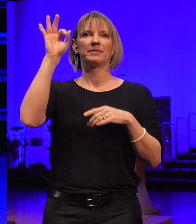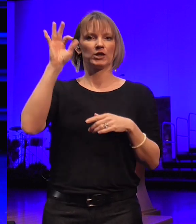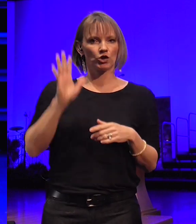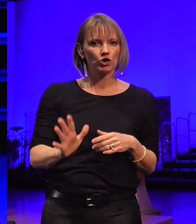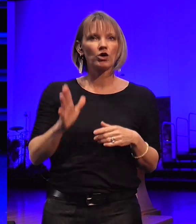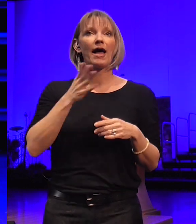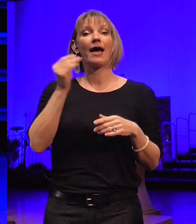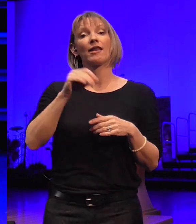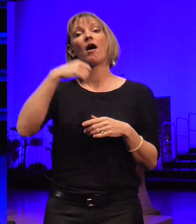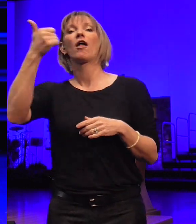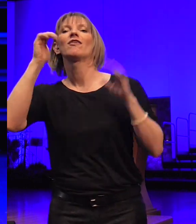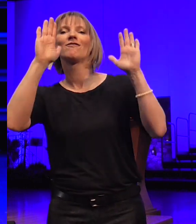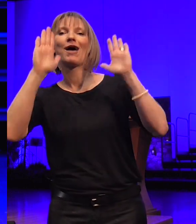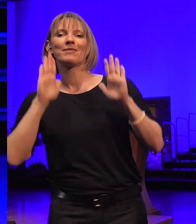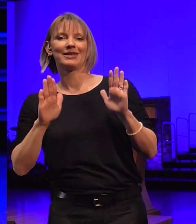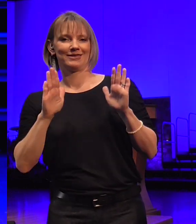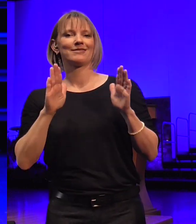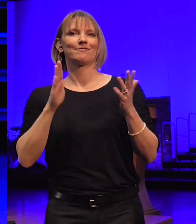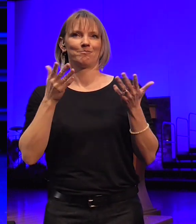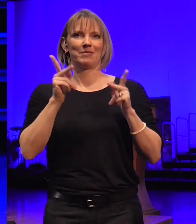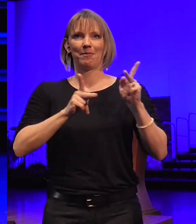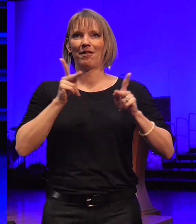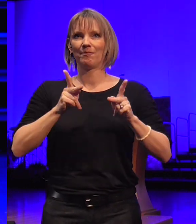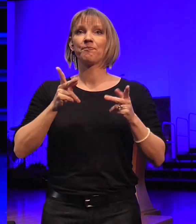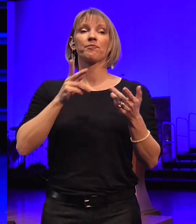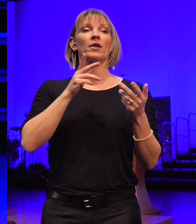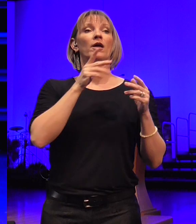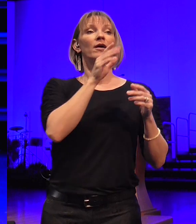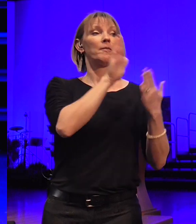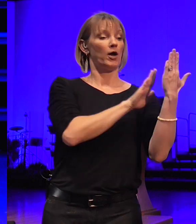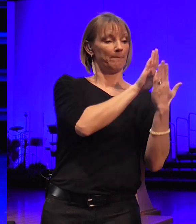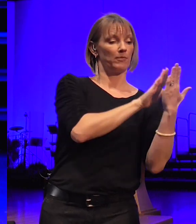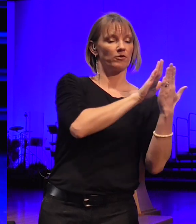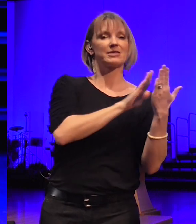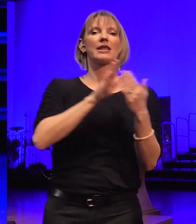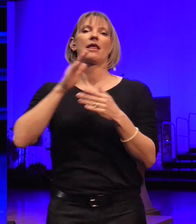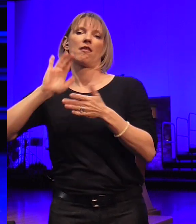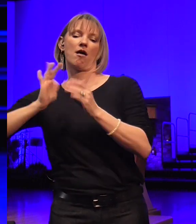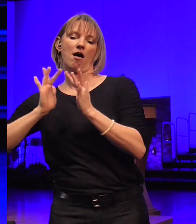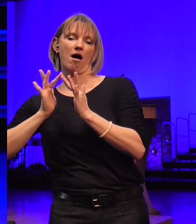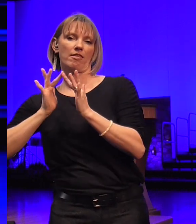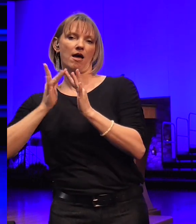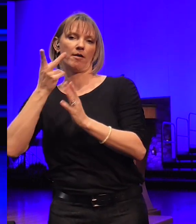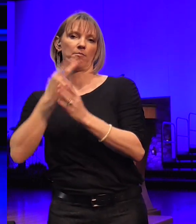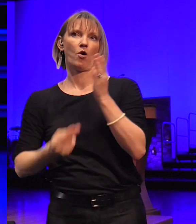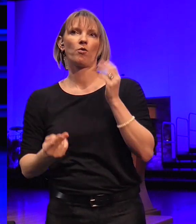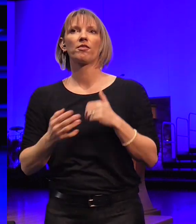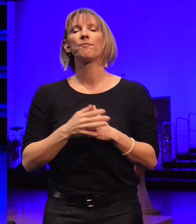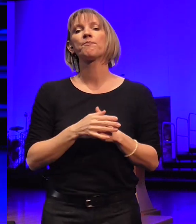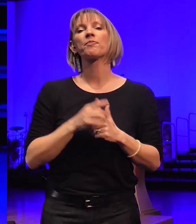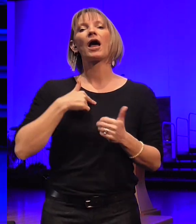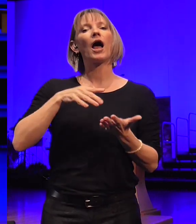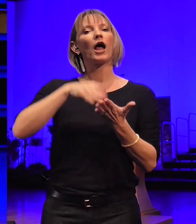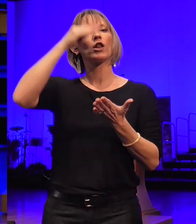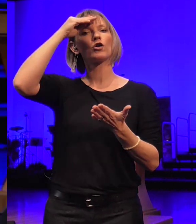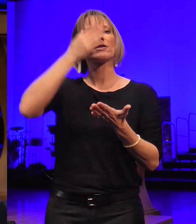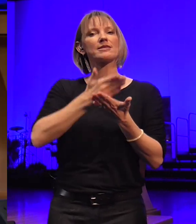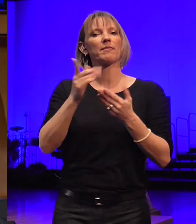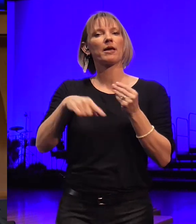fabulous Mile Highers, though they're in person or online as well. I've learned something about